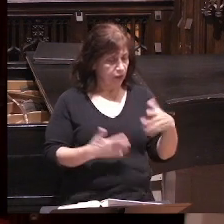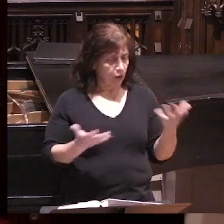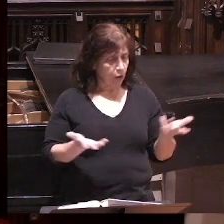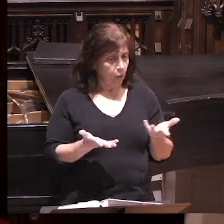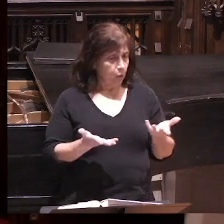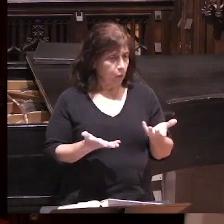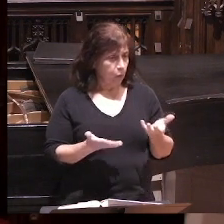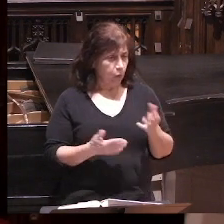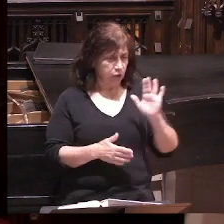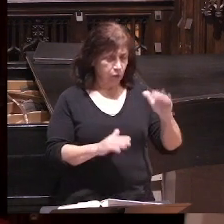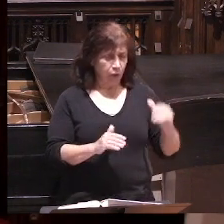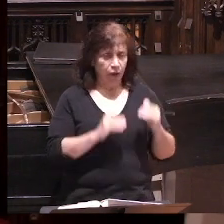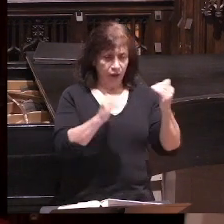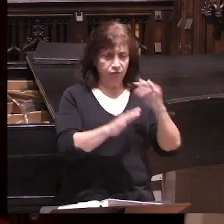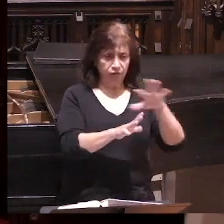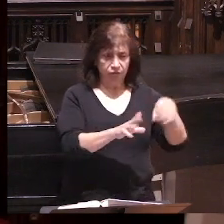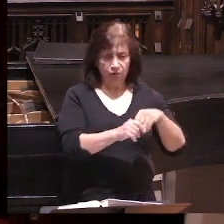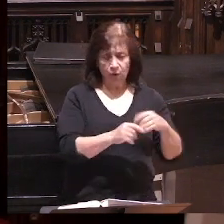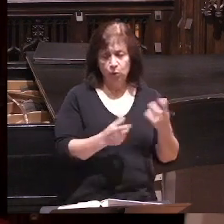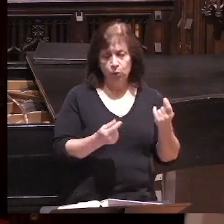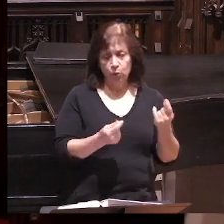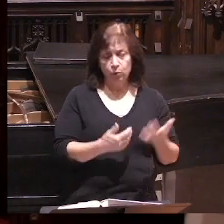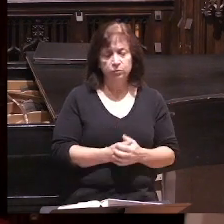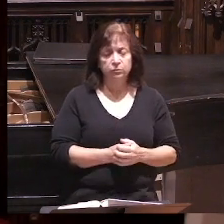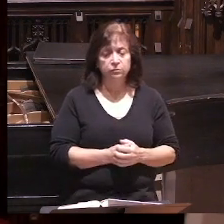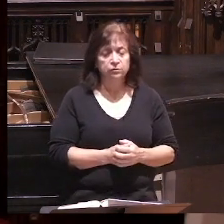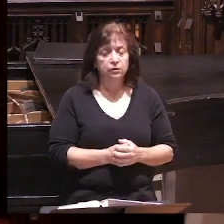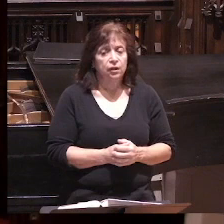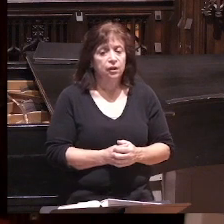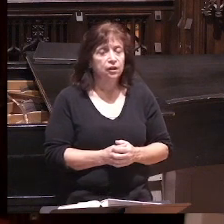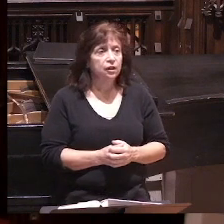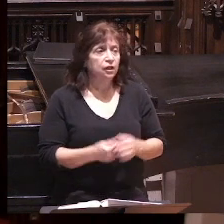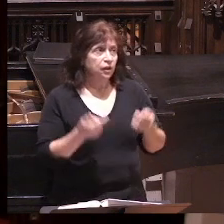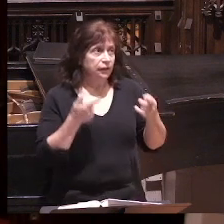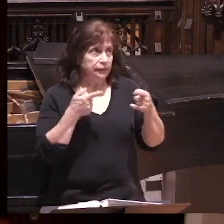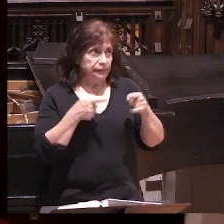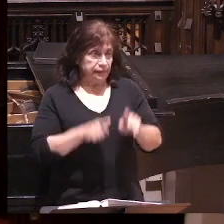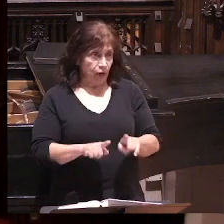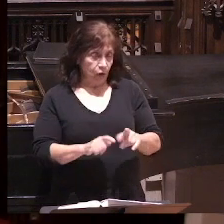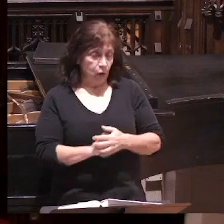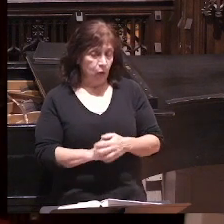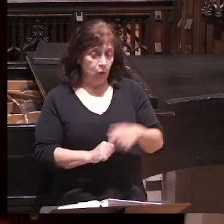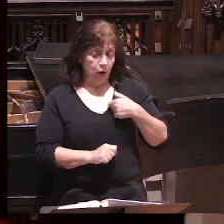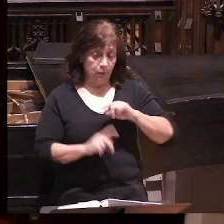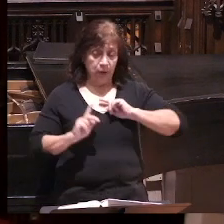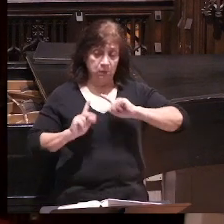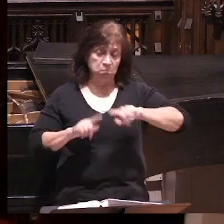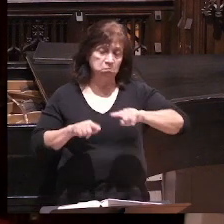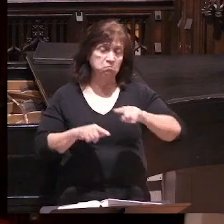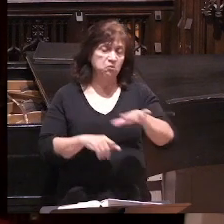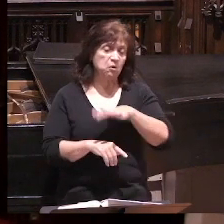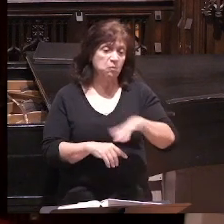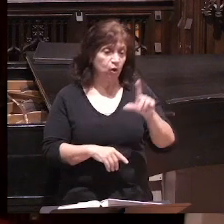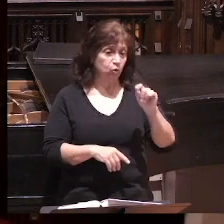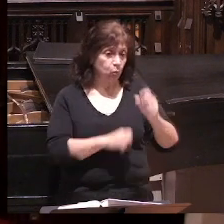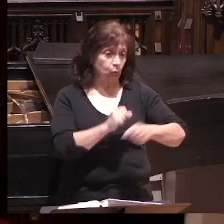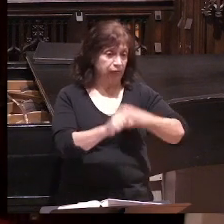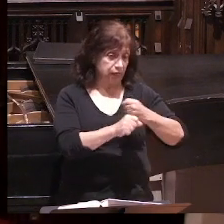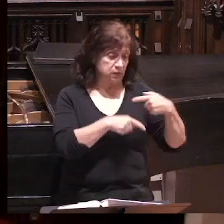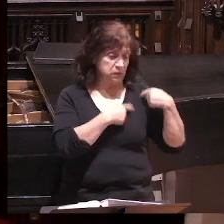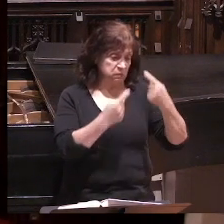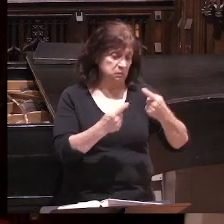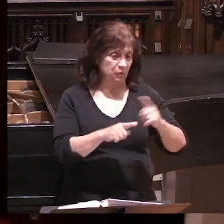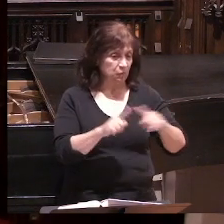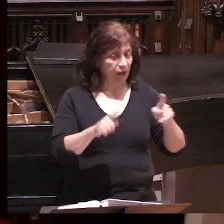been your level of involvement here? So I've been attending for about 20 years, but kind